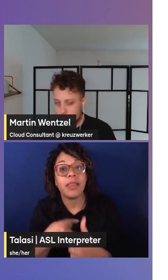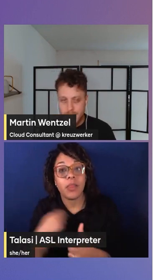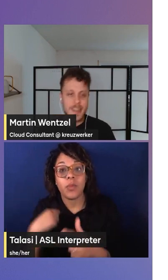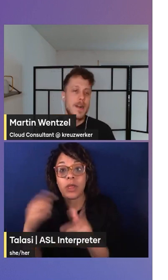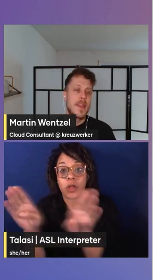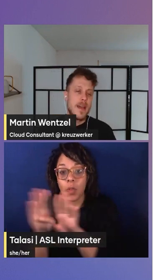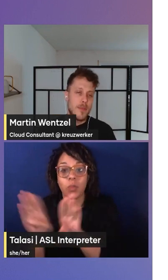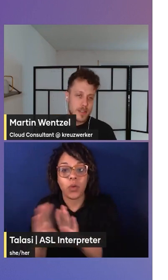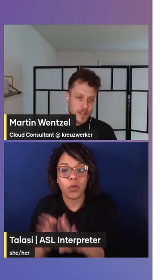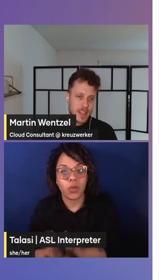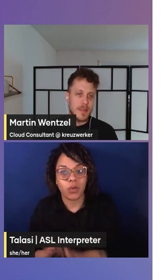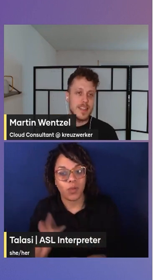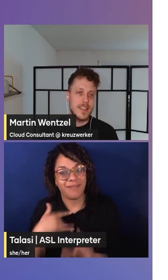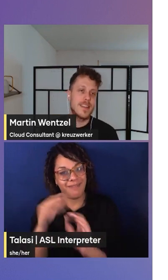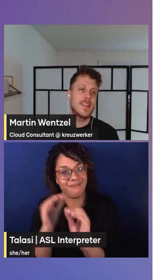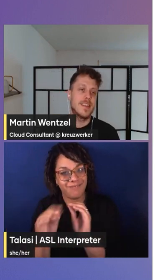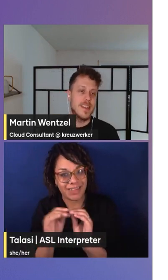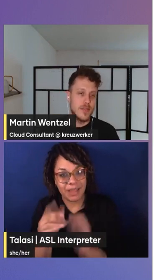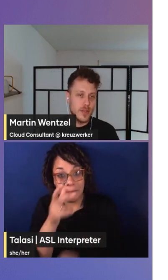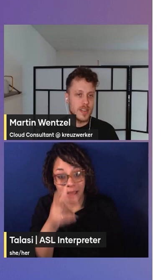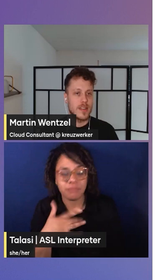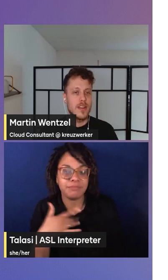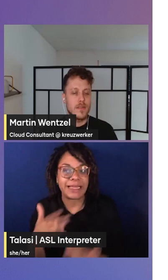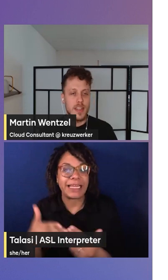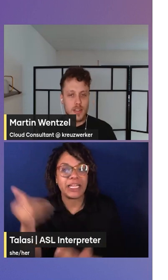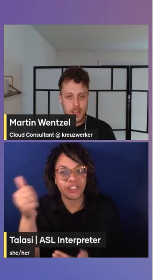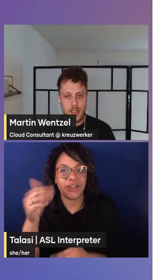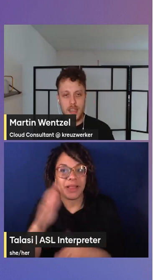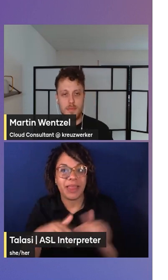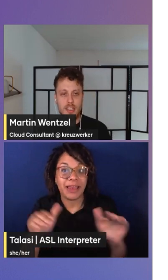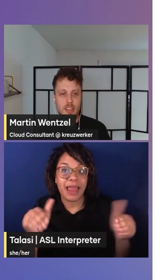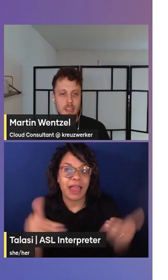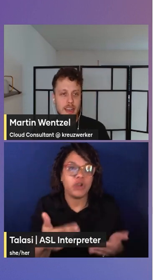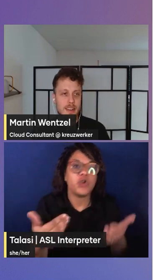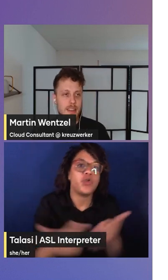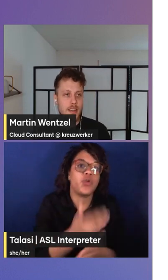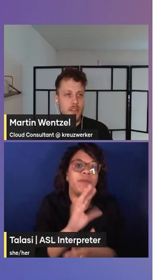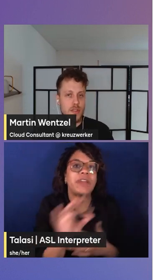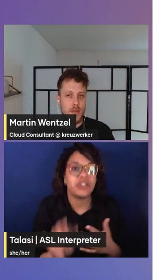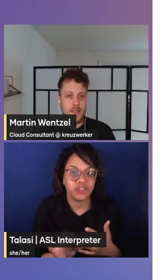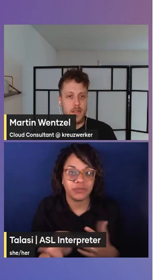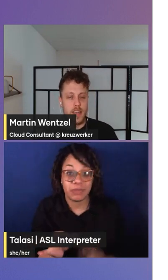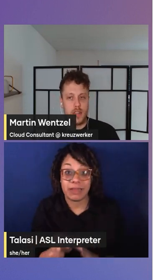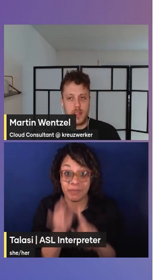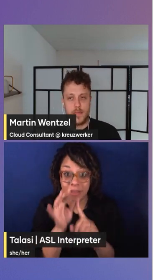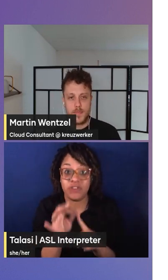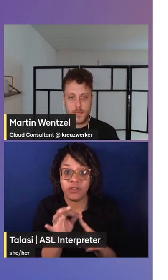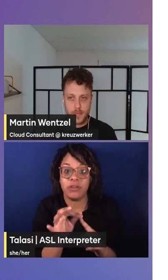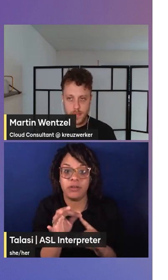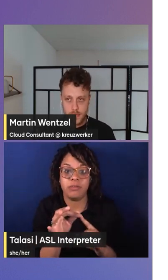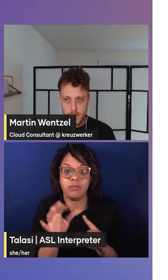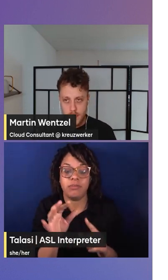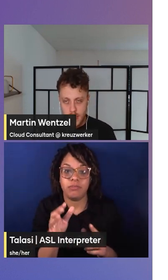of course most of the time easier than introducing any features, especially highly requested features.